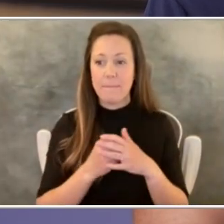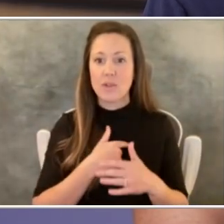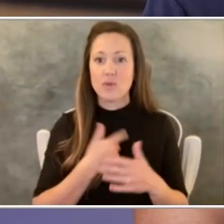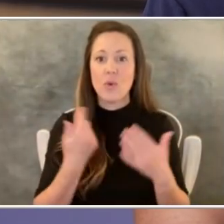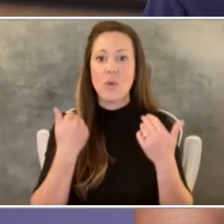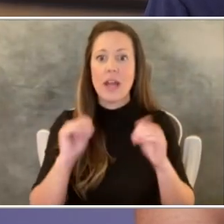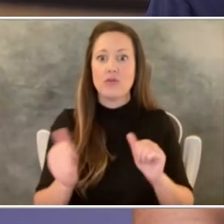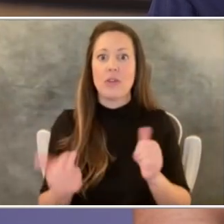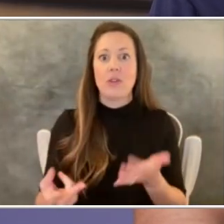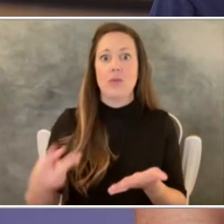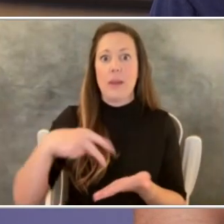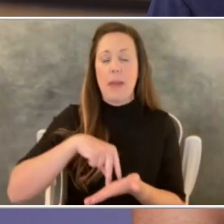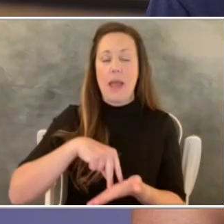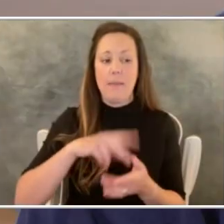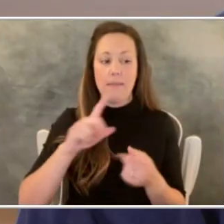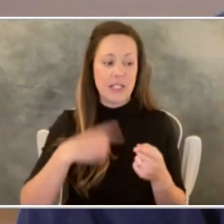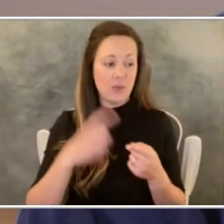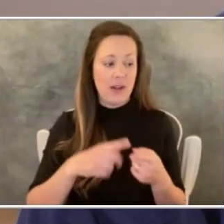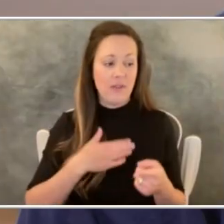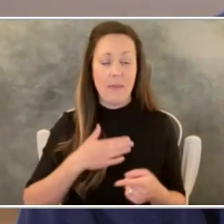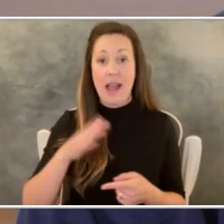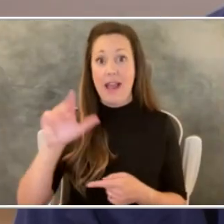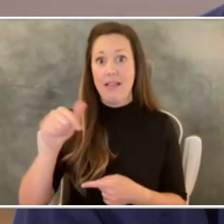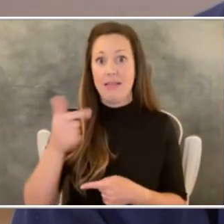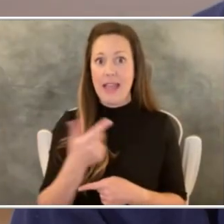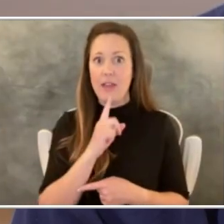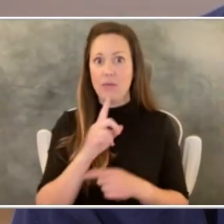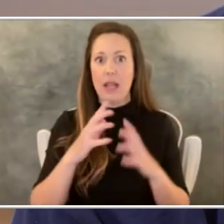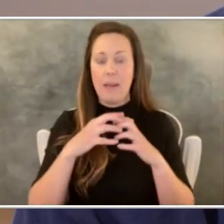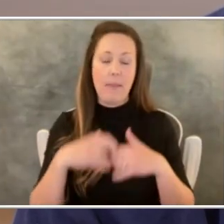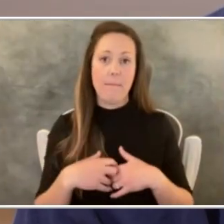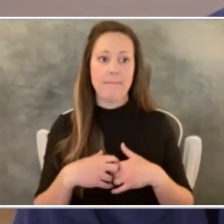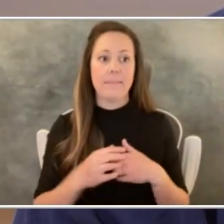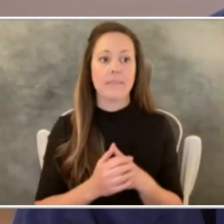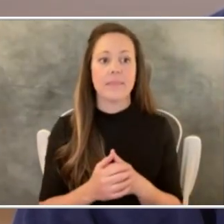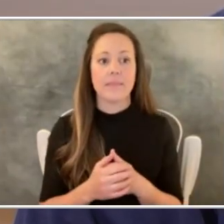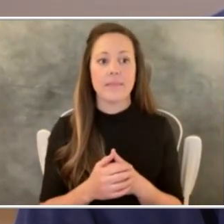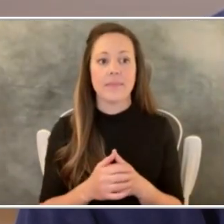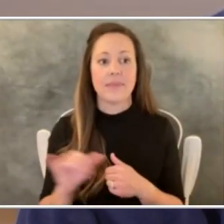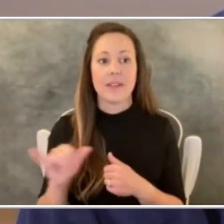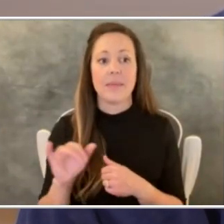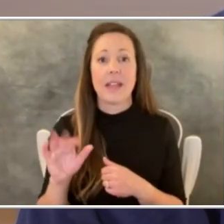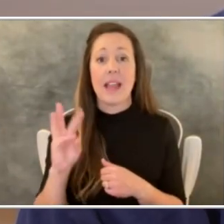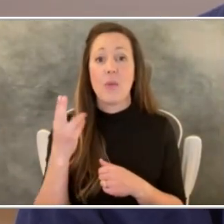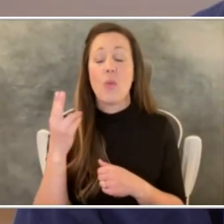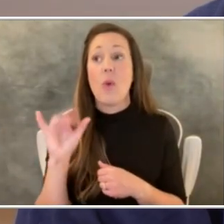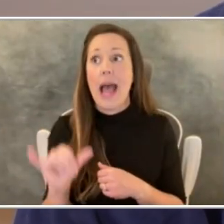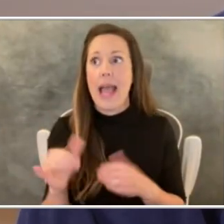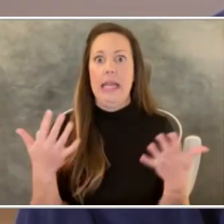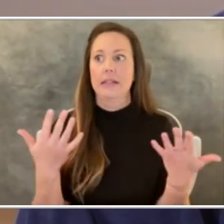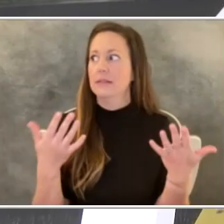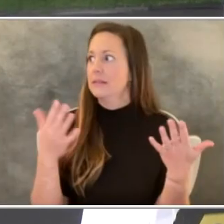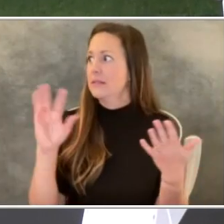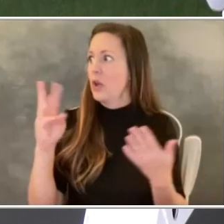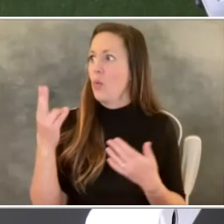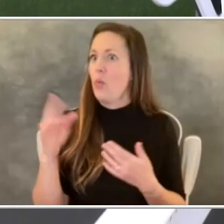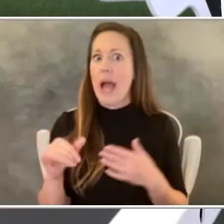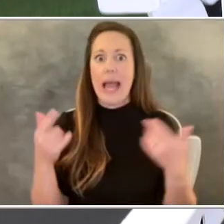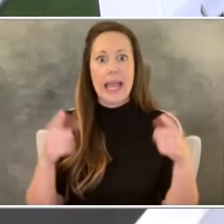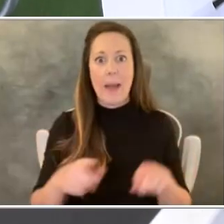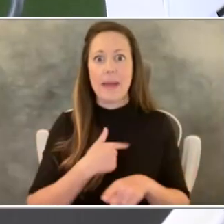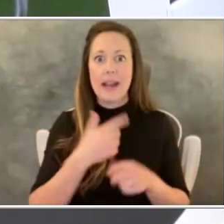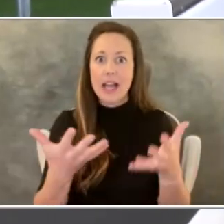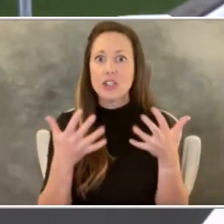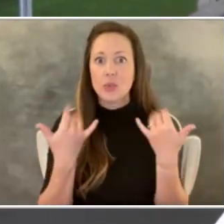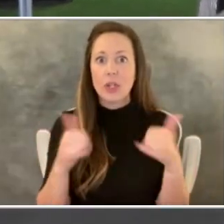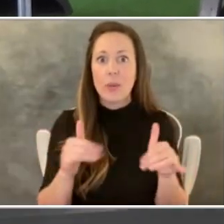then that's when my whole leg collapsed. I'm just like, why did this have to happen, you know, I just want to play football. Football and